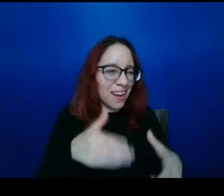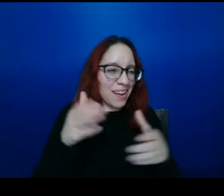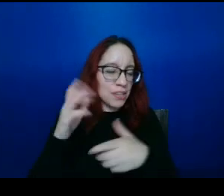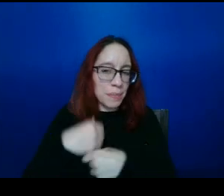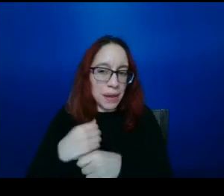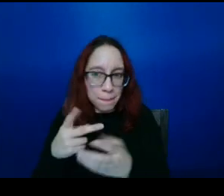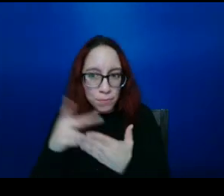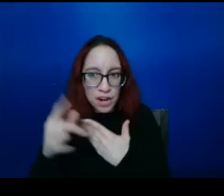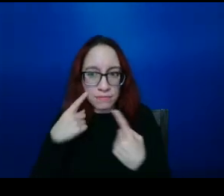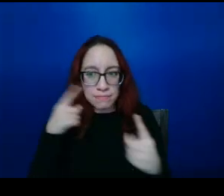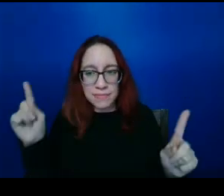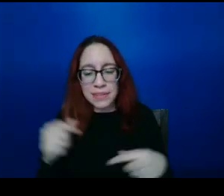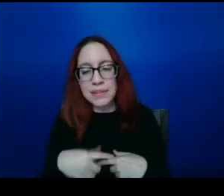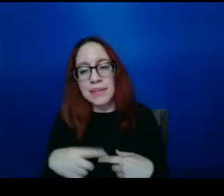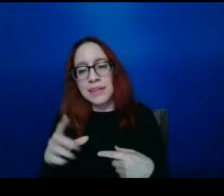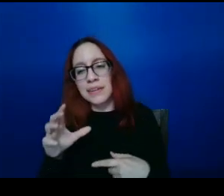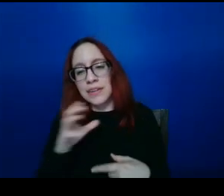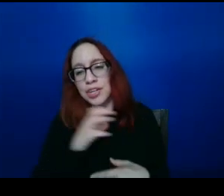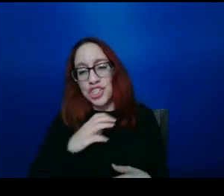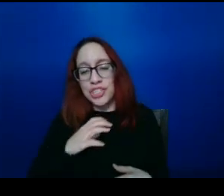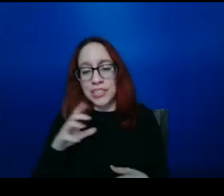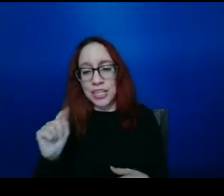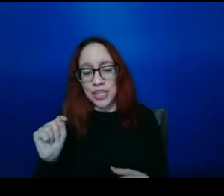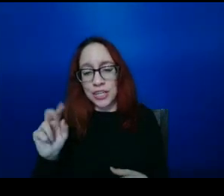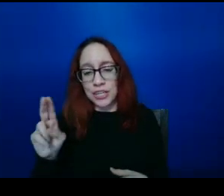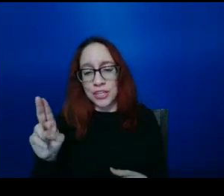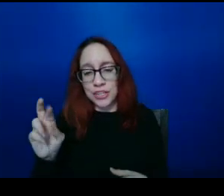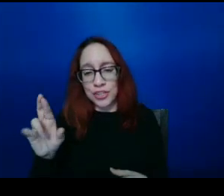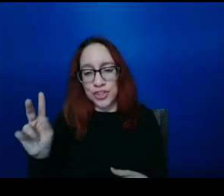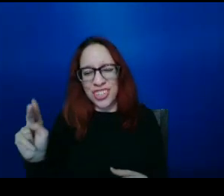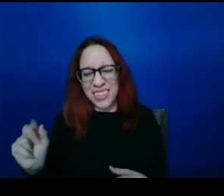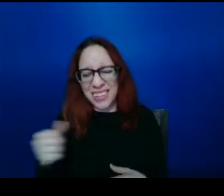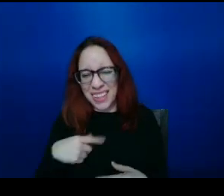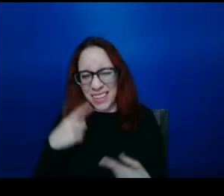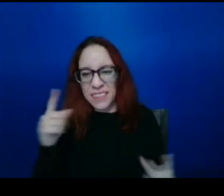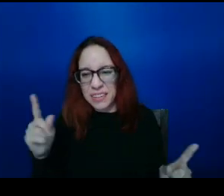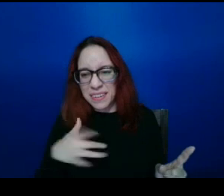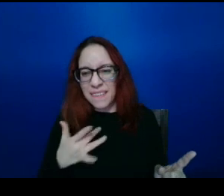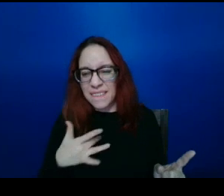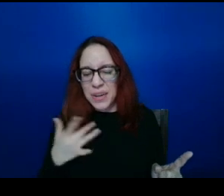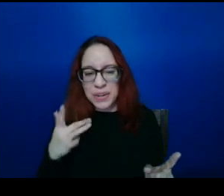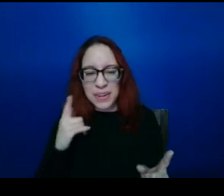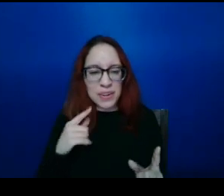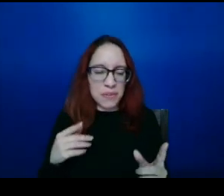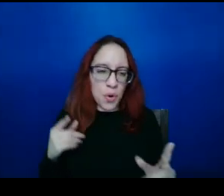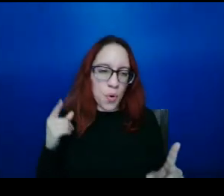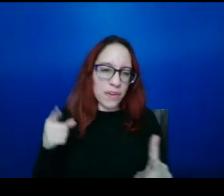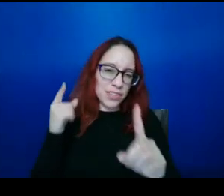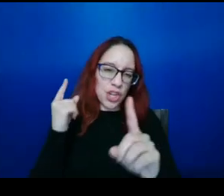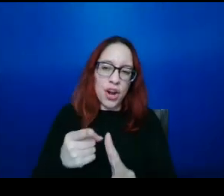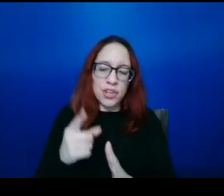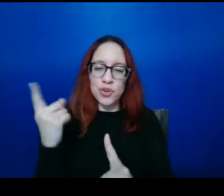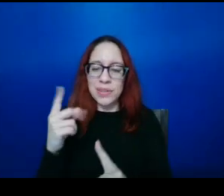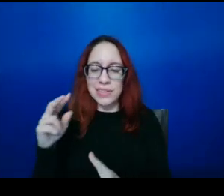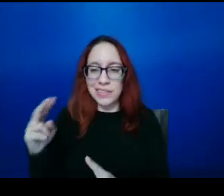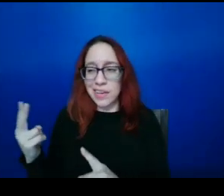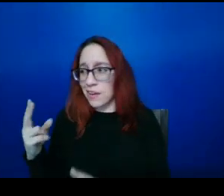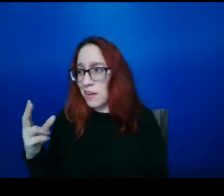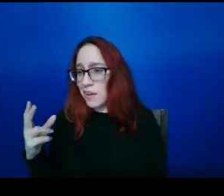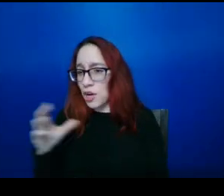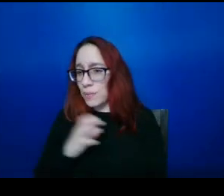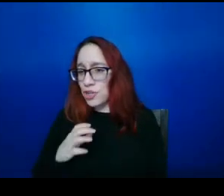projects feasible. And I think what Commissioner Turkin has recommended is more than feasible. I think he's over the target per usual, and I believe there was a second from Commissioner Hay,